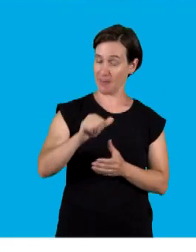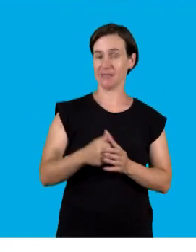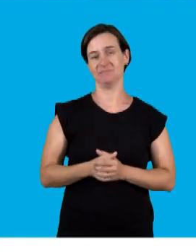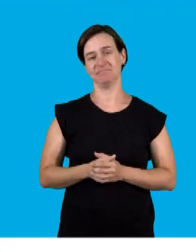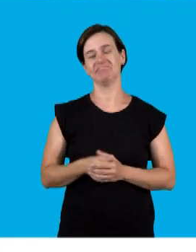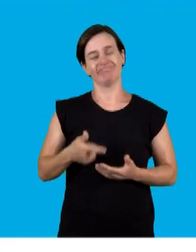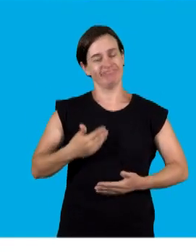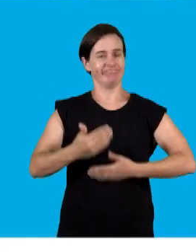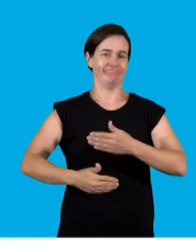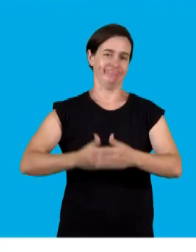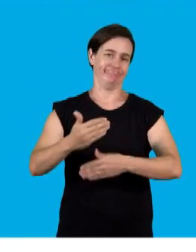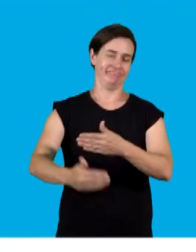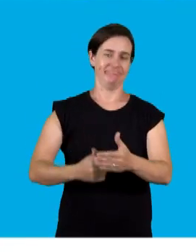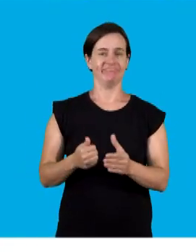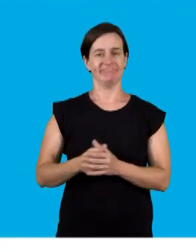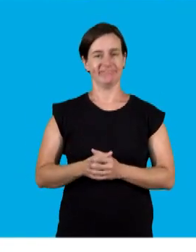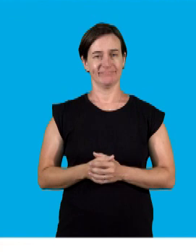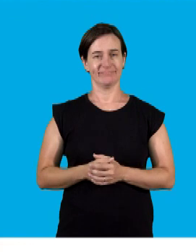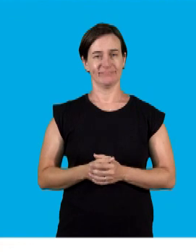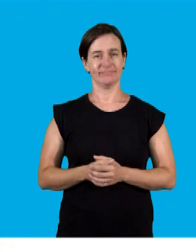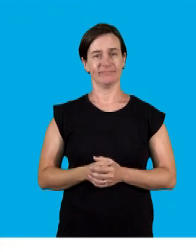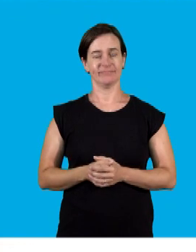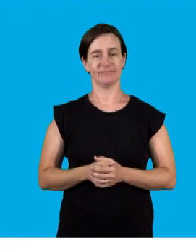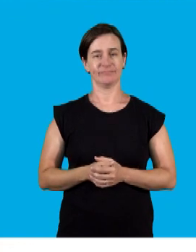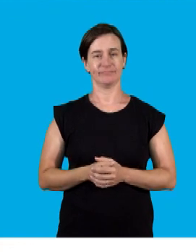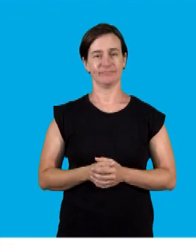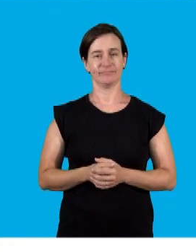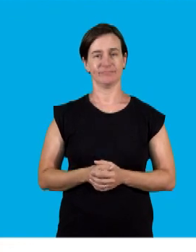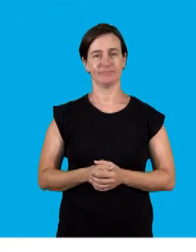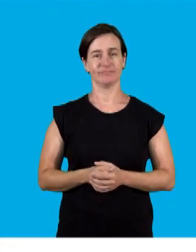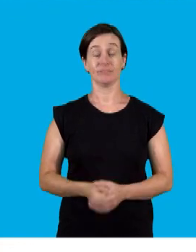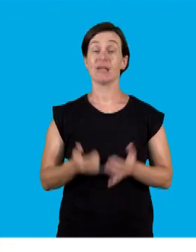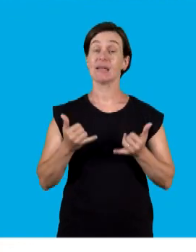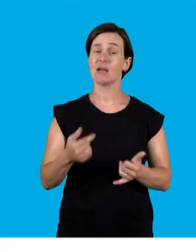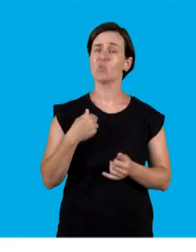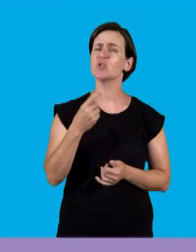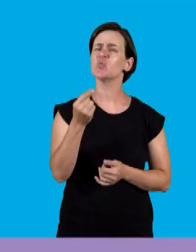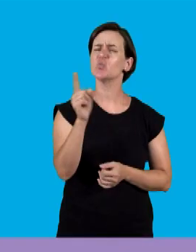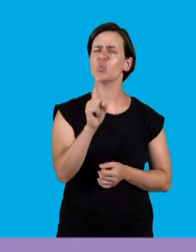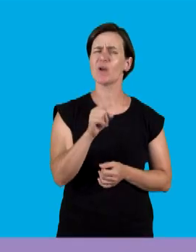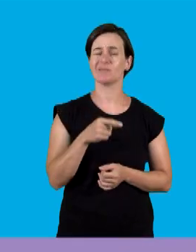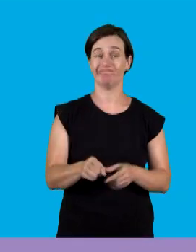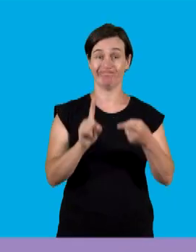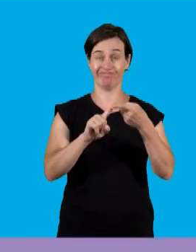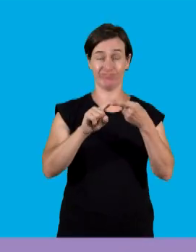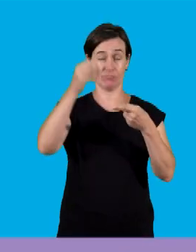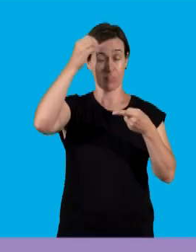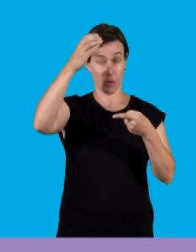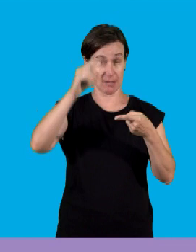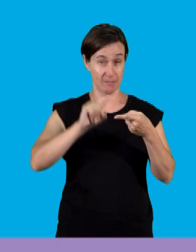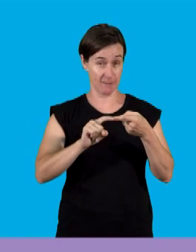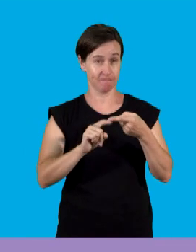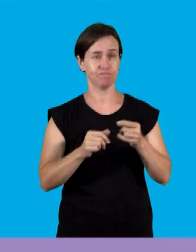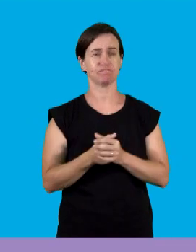Welcome back from the ad break, and let's continue with our lesson. So now we are going to be going into that first concept in our concept